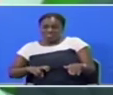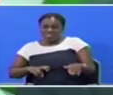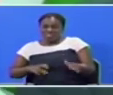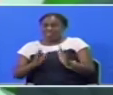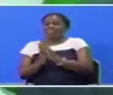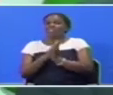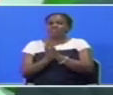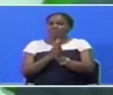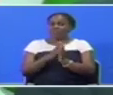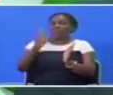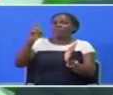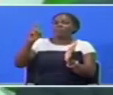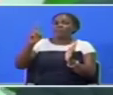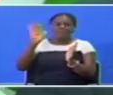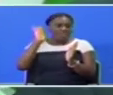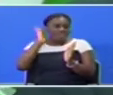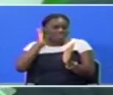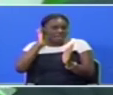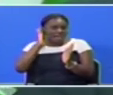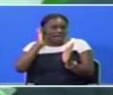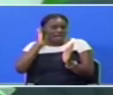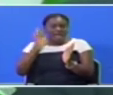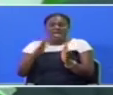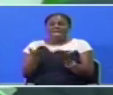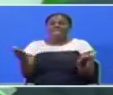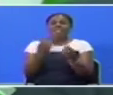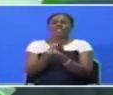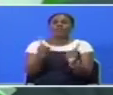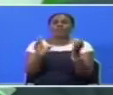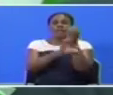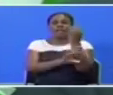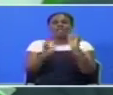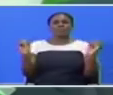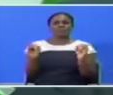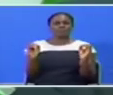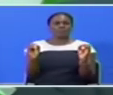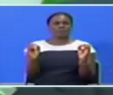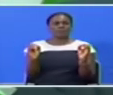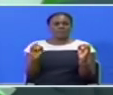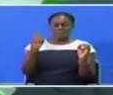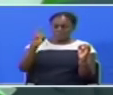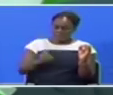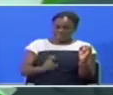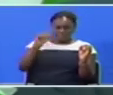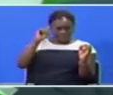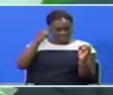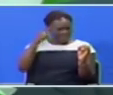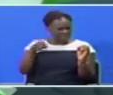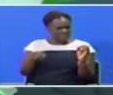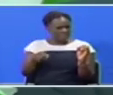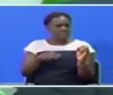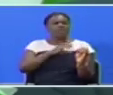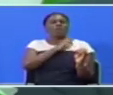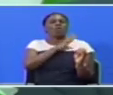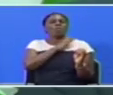Stories are bunwasi. You never hear them in any democracy, absolutely. So I think we must take the allegations by